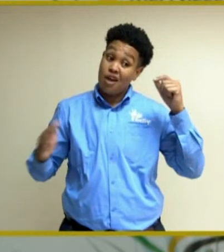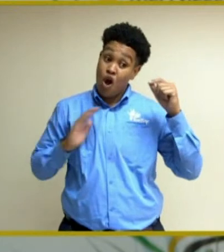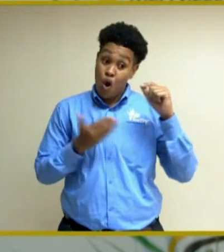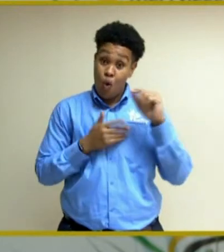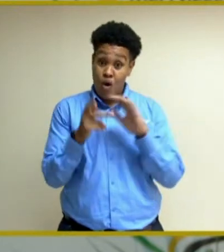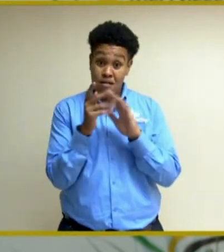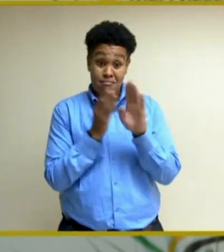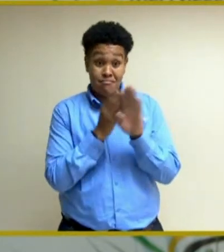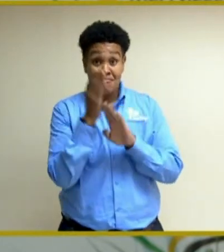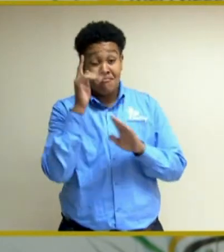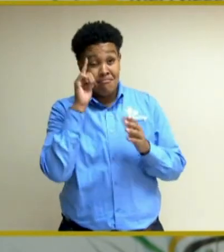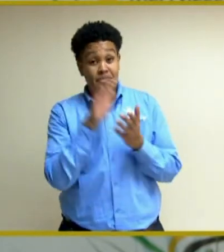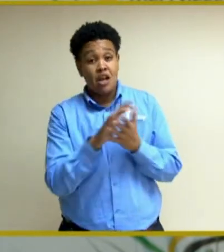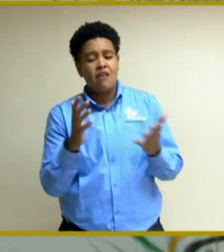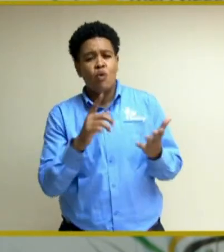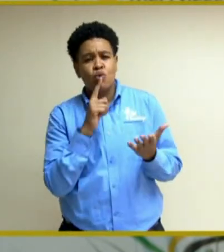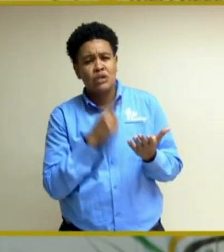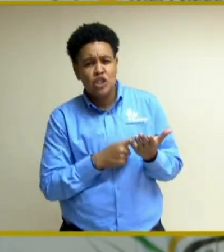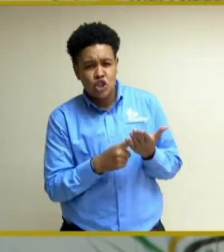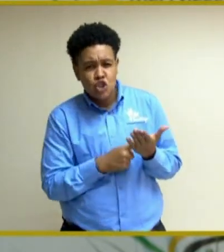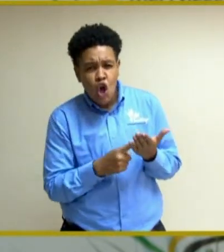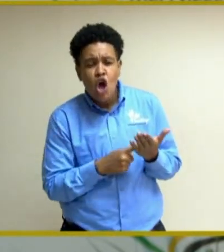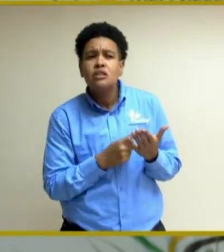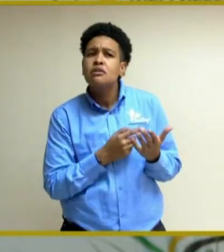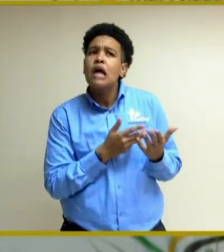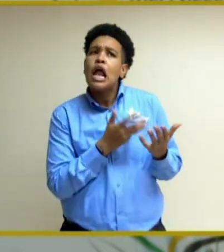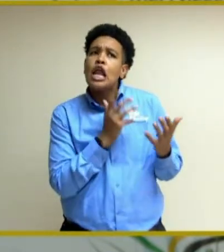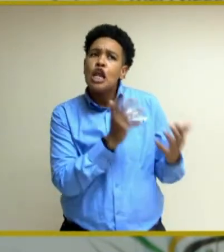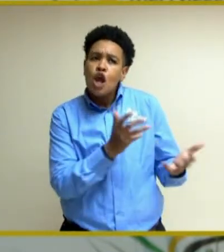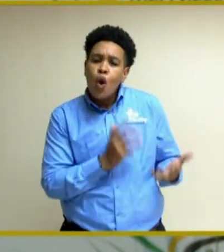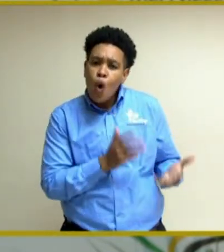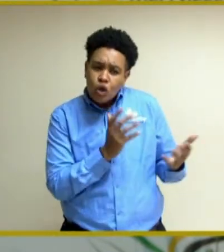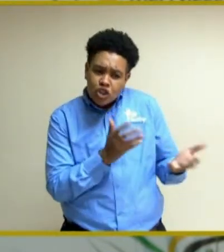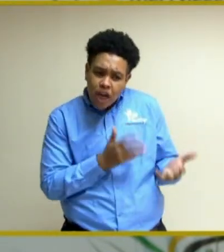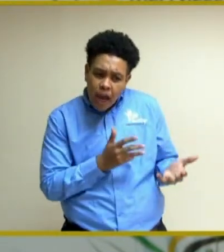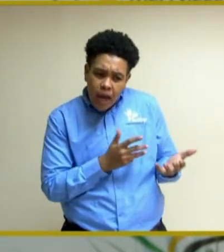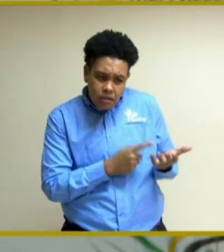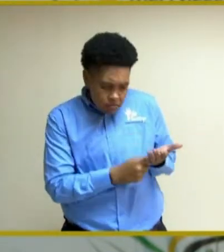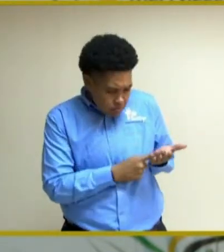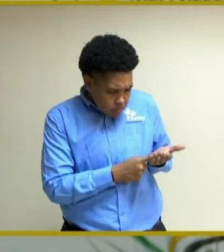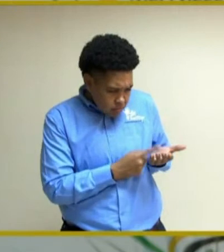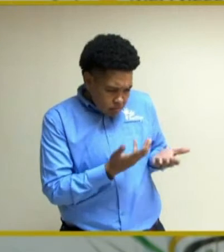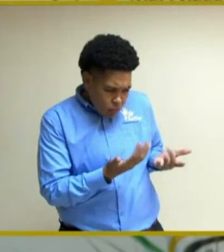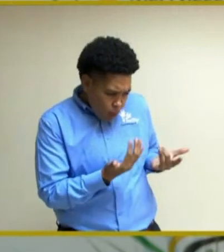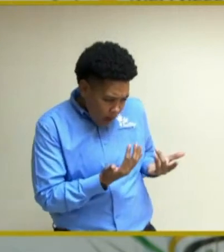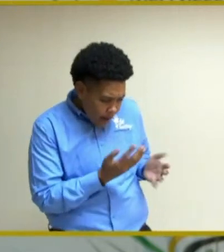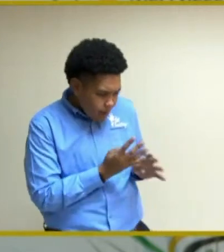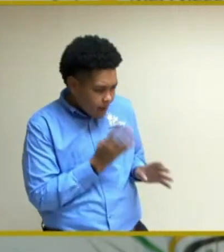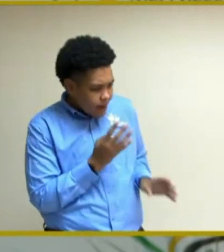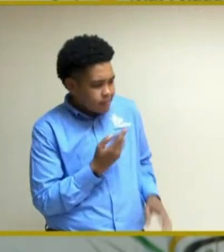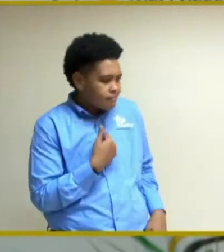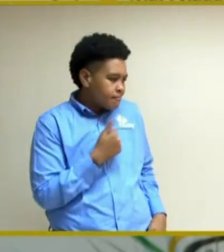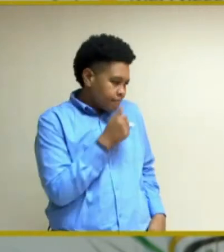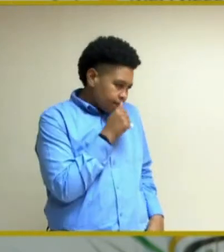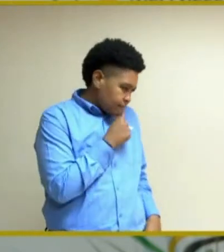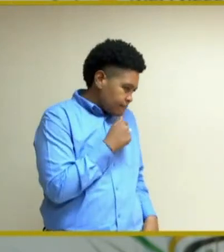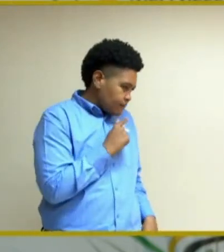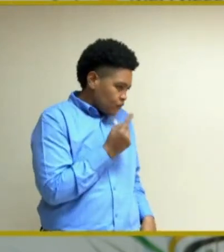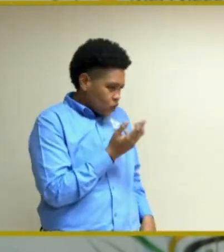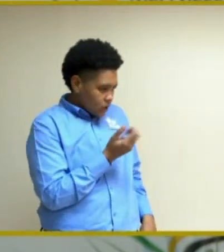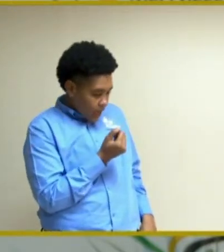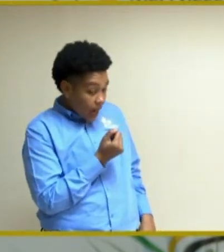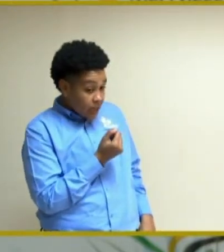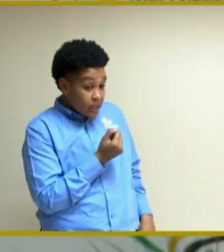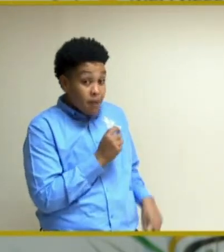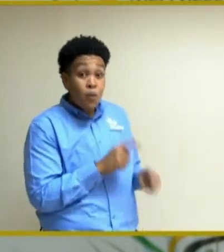principle is to discuss, to negotiate, to go in line, to wait, but then to access